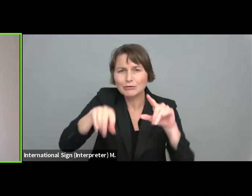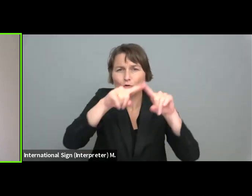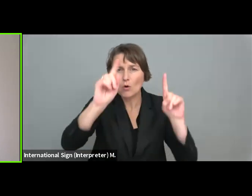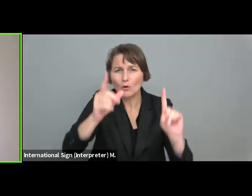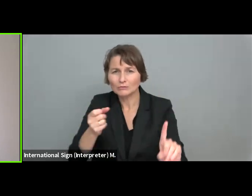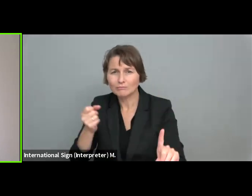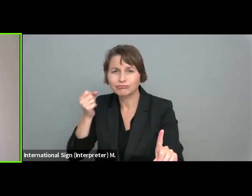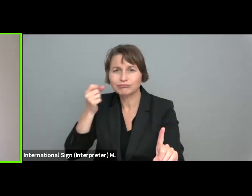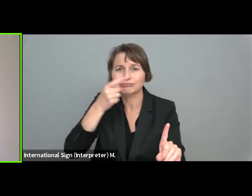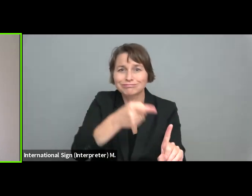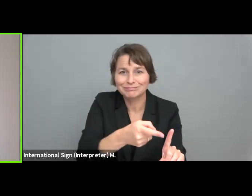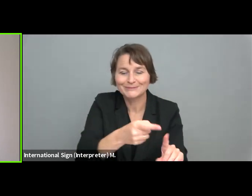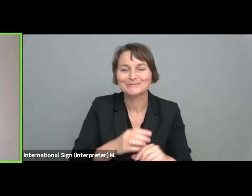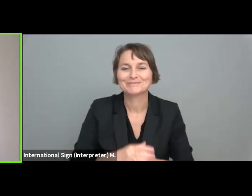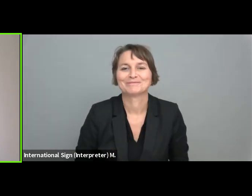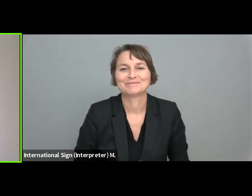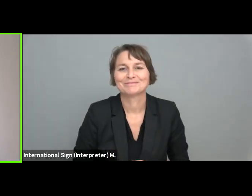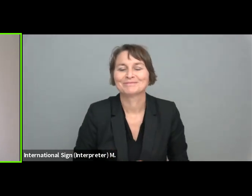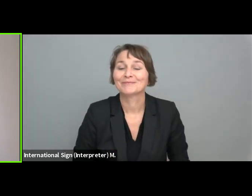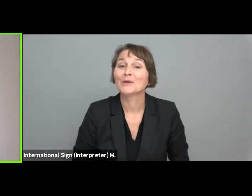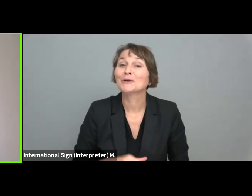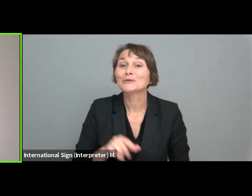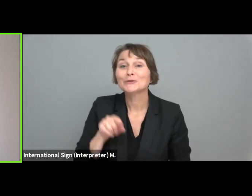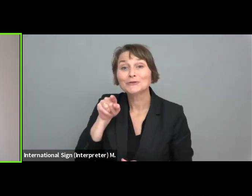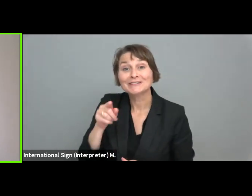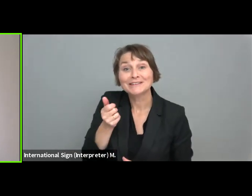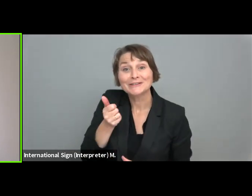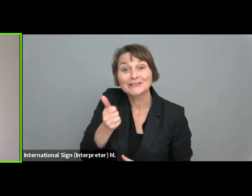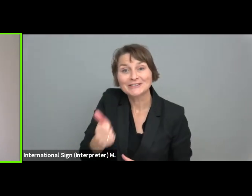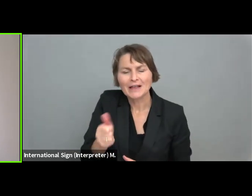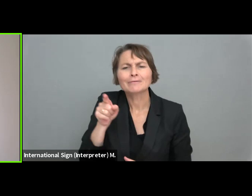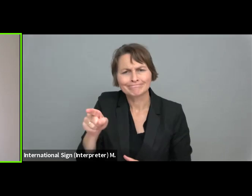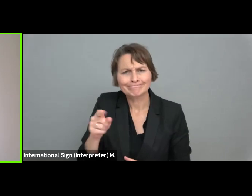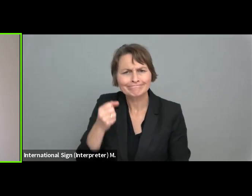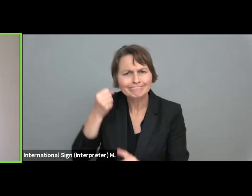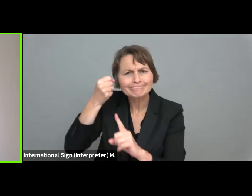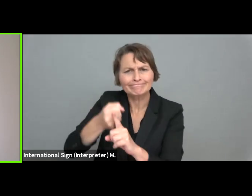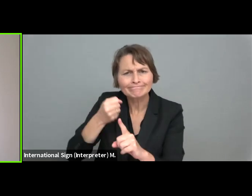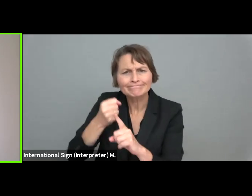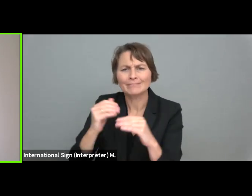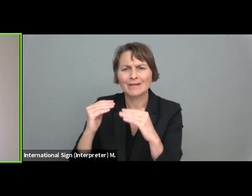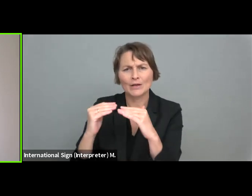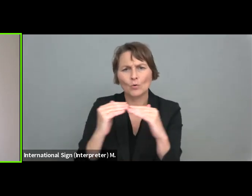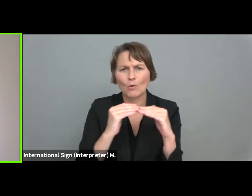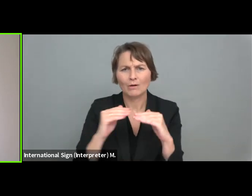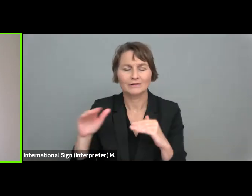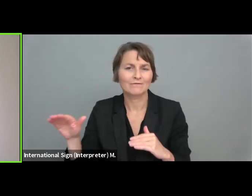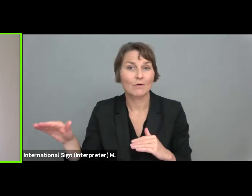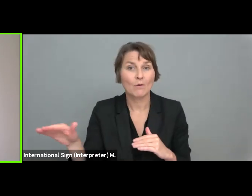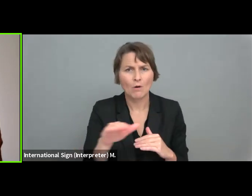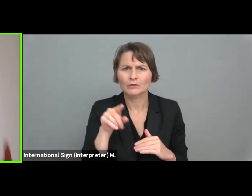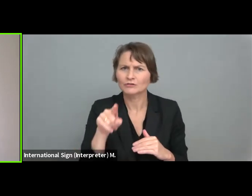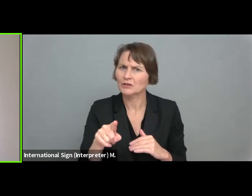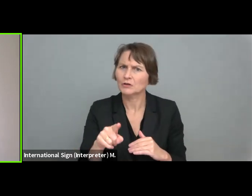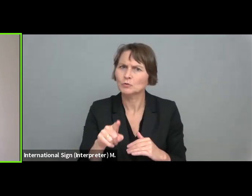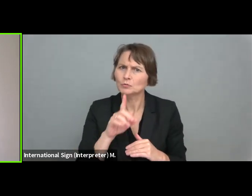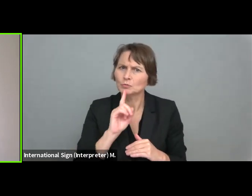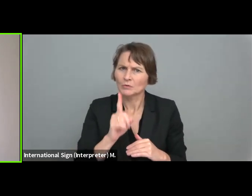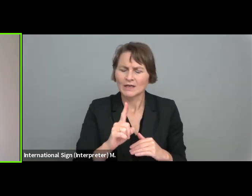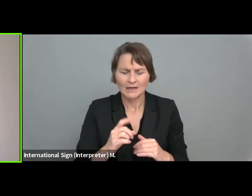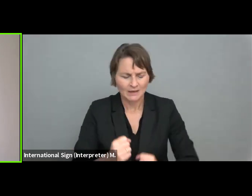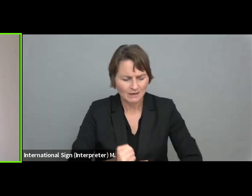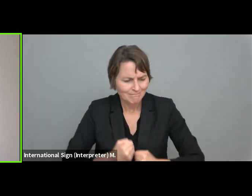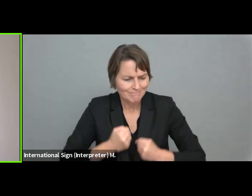this conversation as an advocate for equality for all, and really has been able to intersect her passion